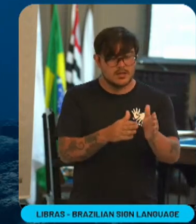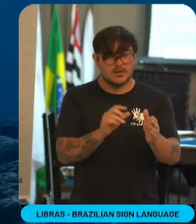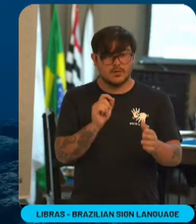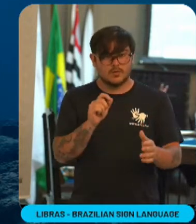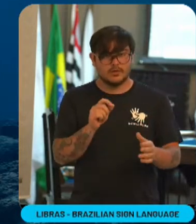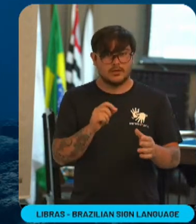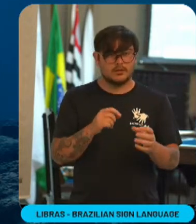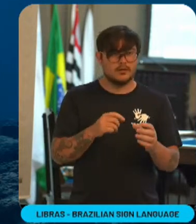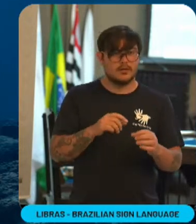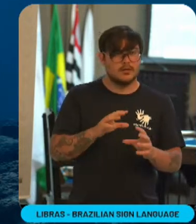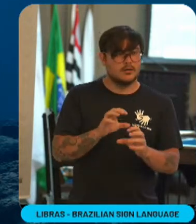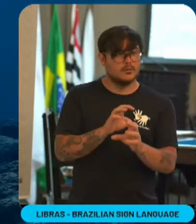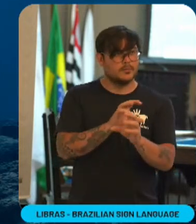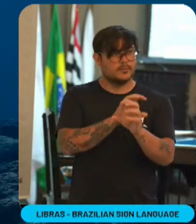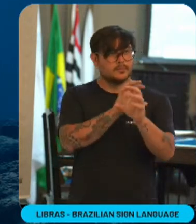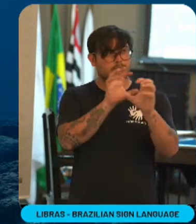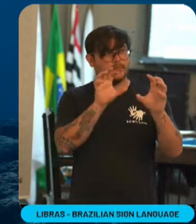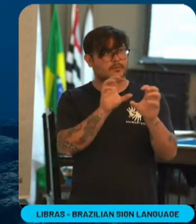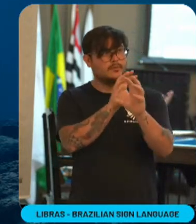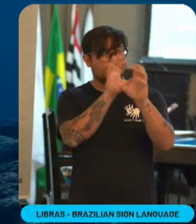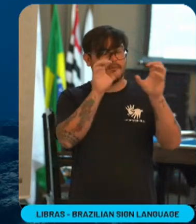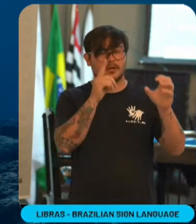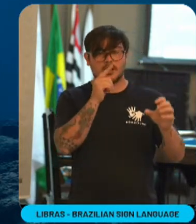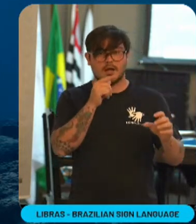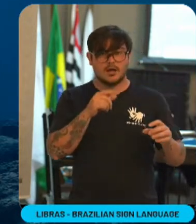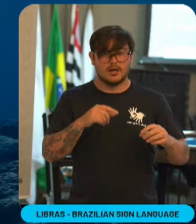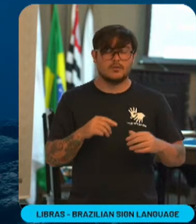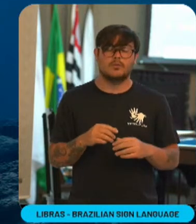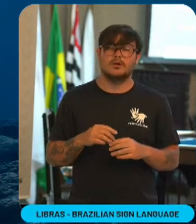rivers, because we have the